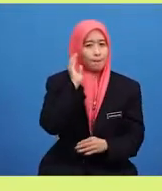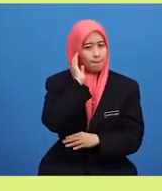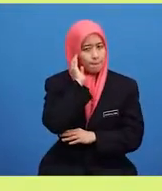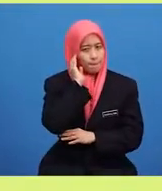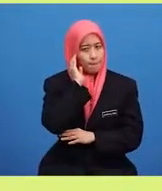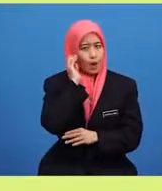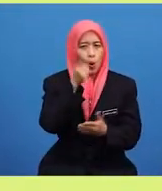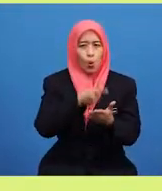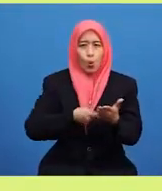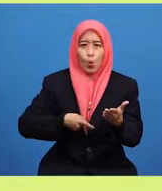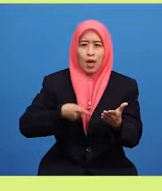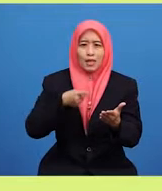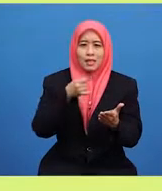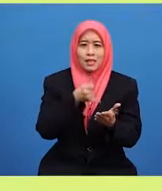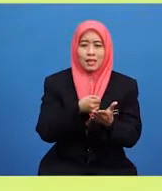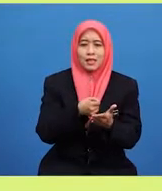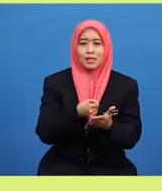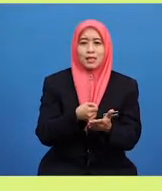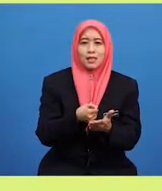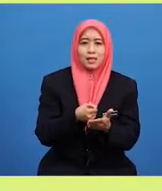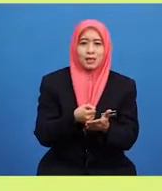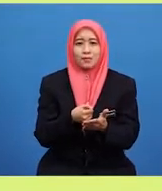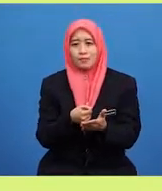What's this?